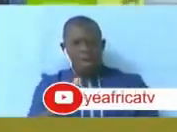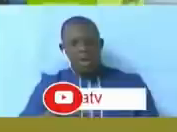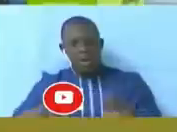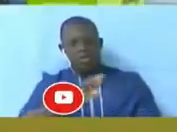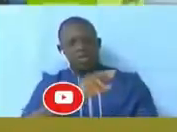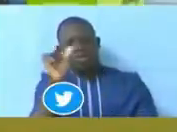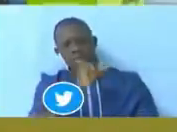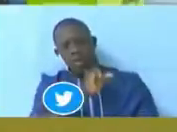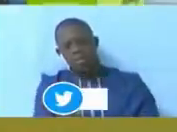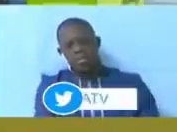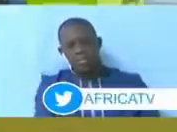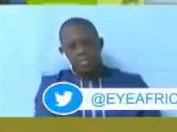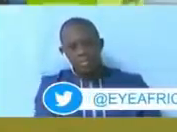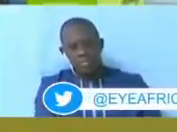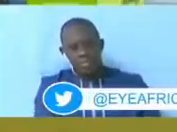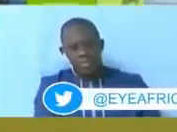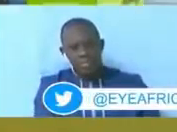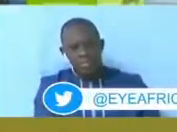nang.